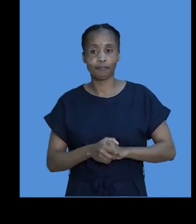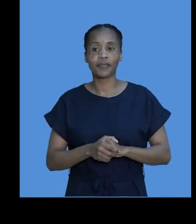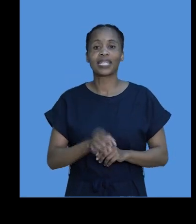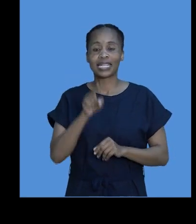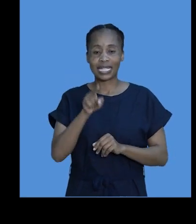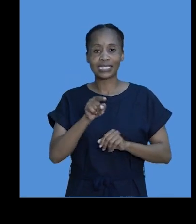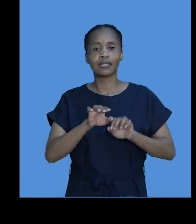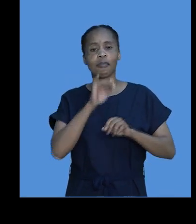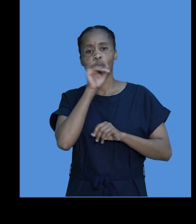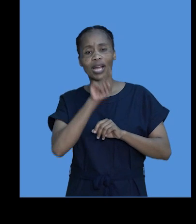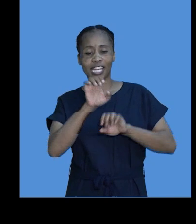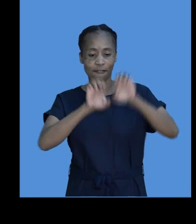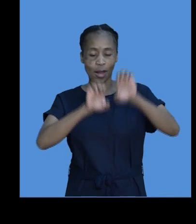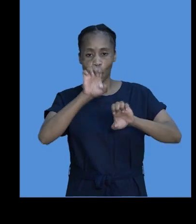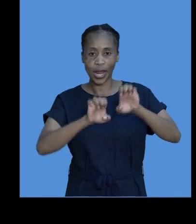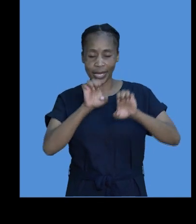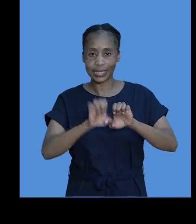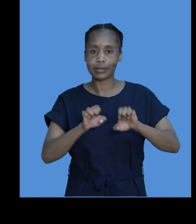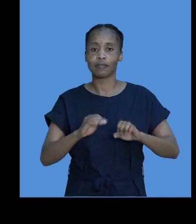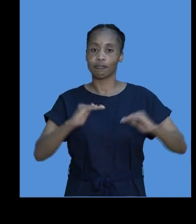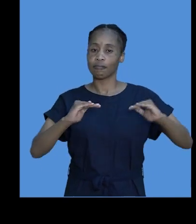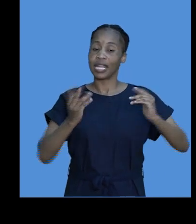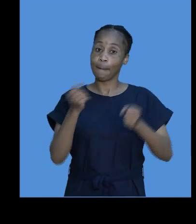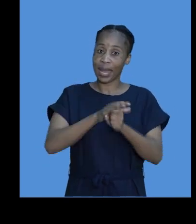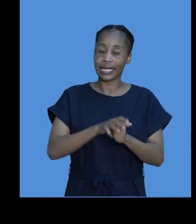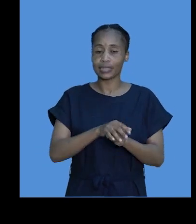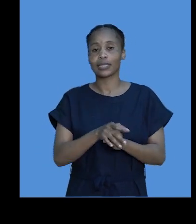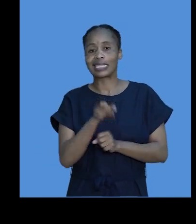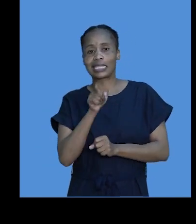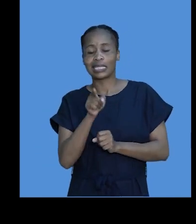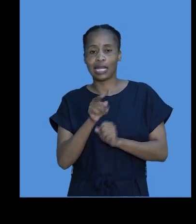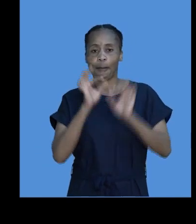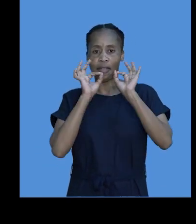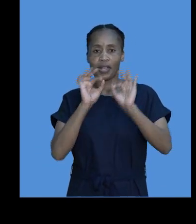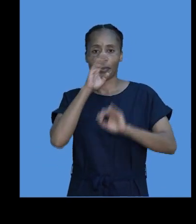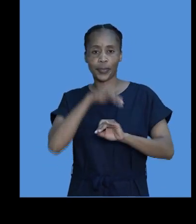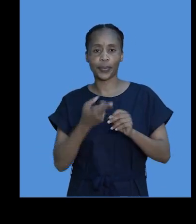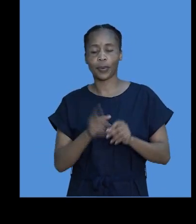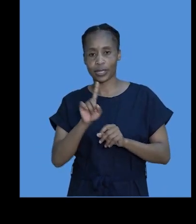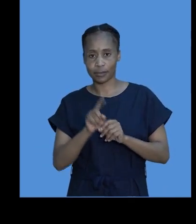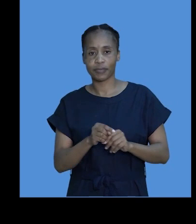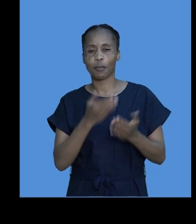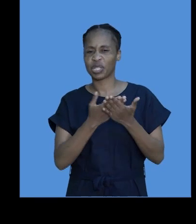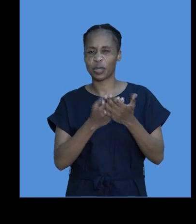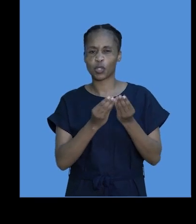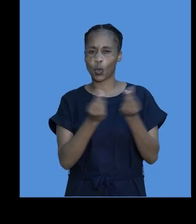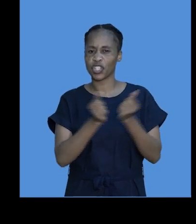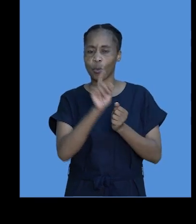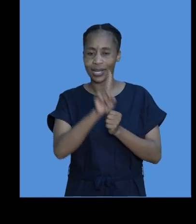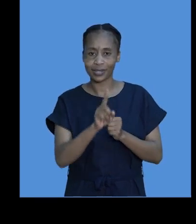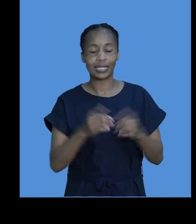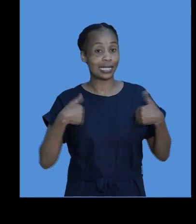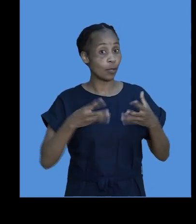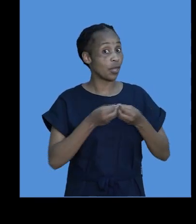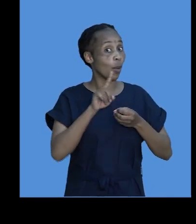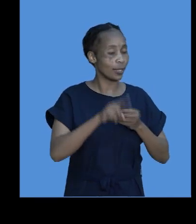an evaluate the impact of imperfect competition on consumers there. Let's go look at the possible solution. We have got, let's